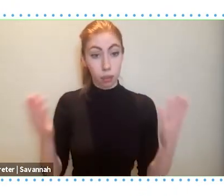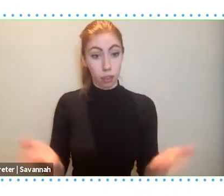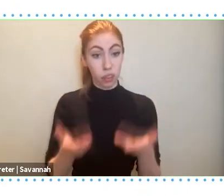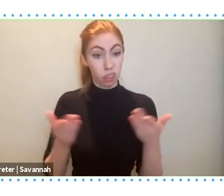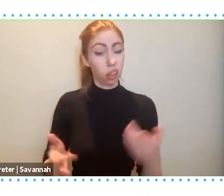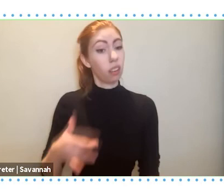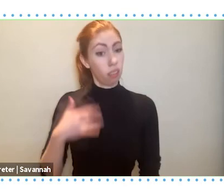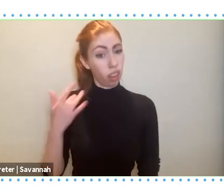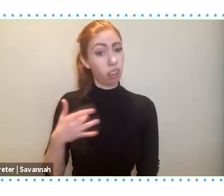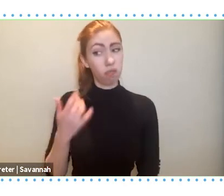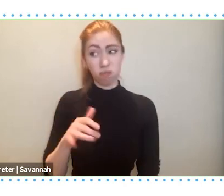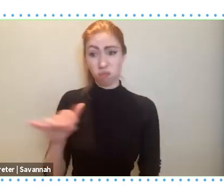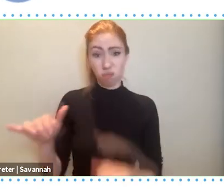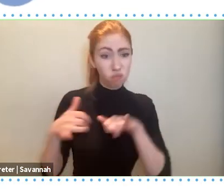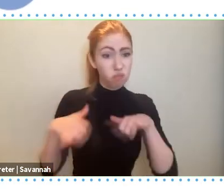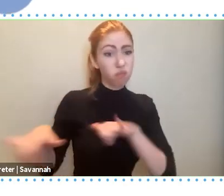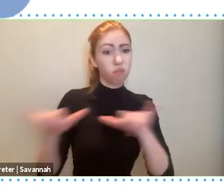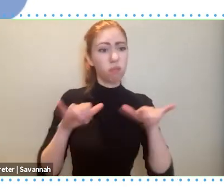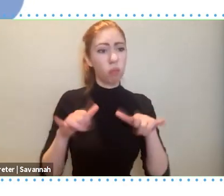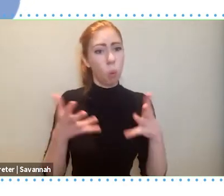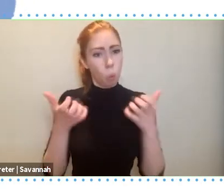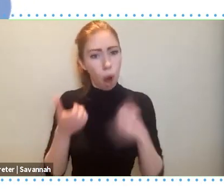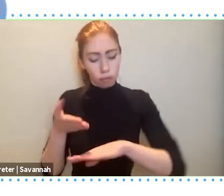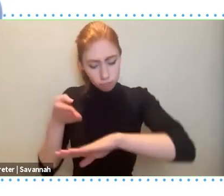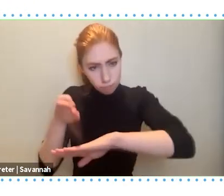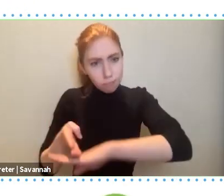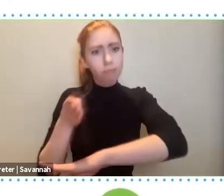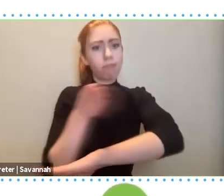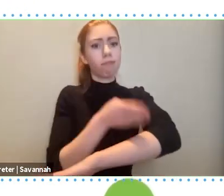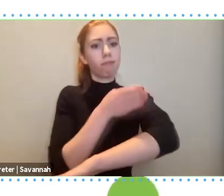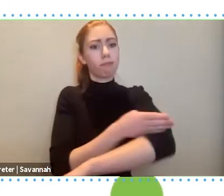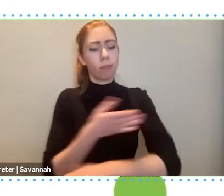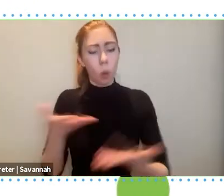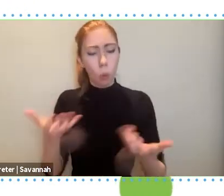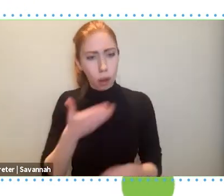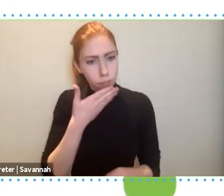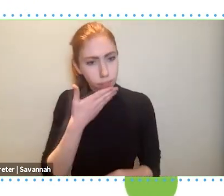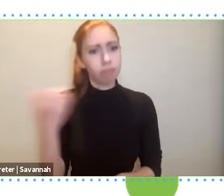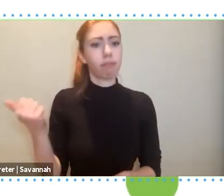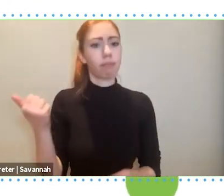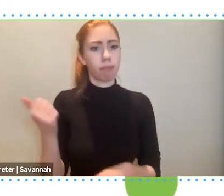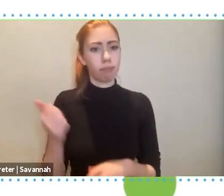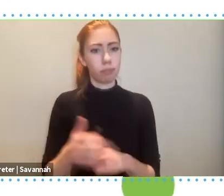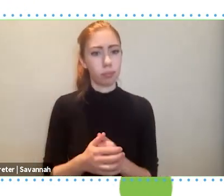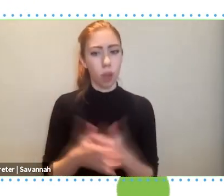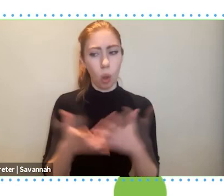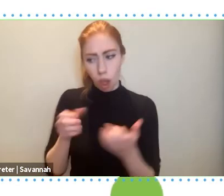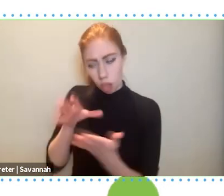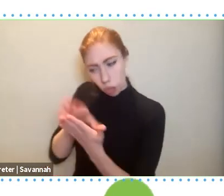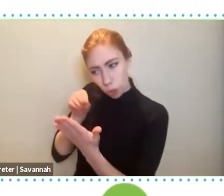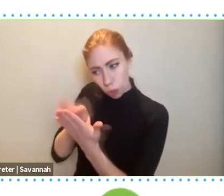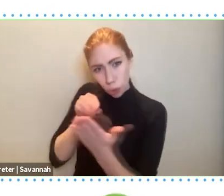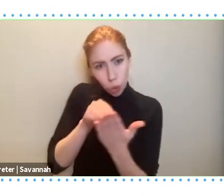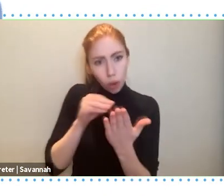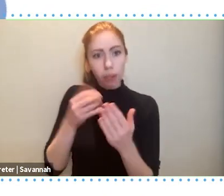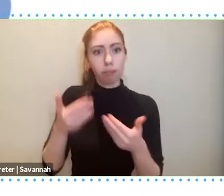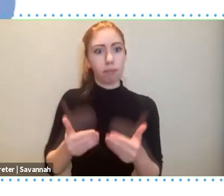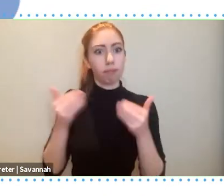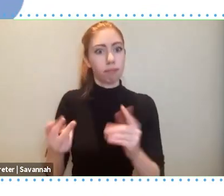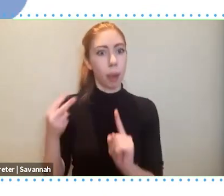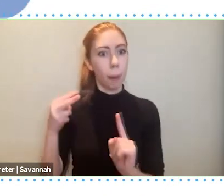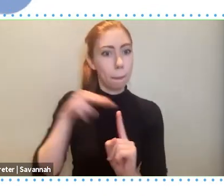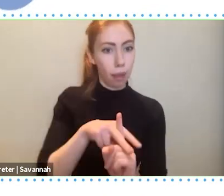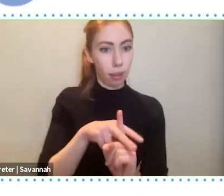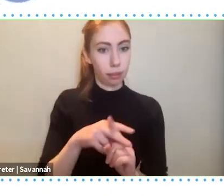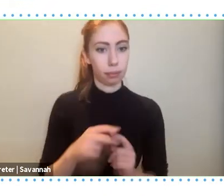I want to do better. I can take time out of my day to go learn about this thing that's going to help me do this thing better. And there's two kind of challenges.